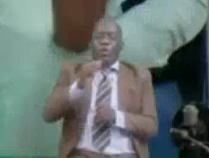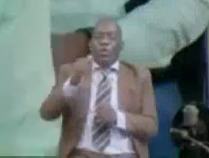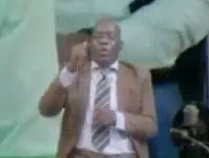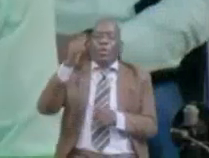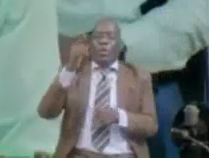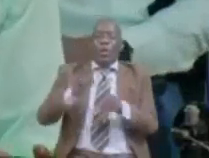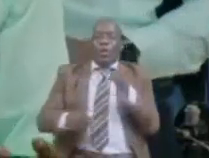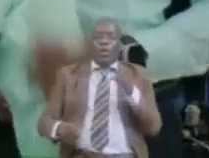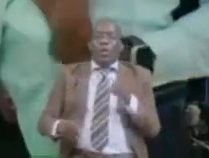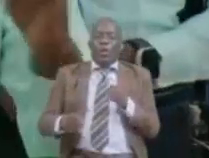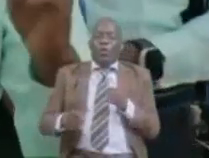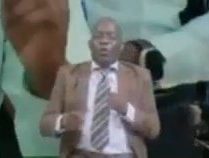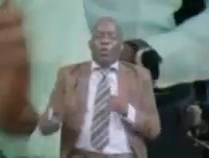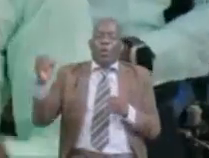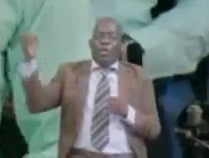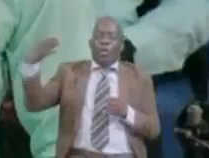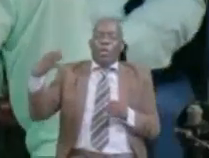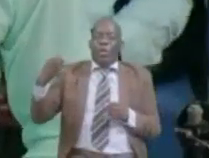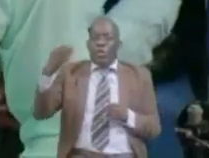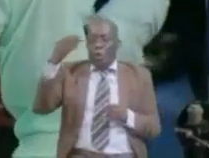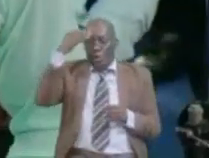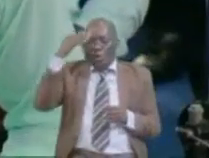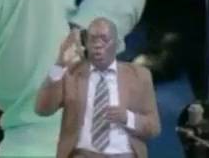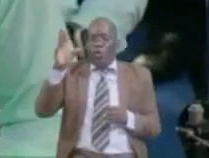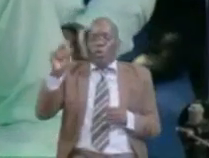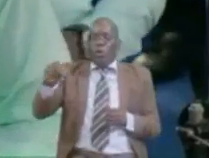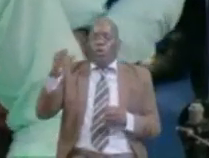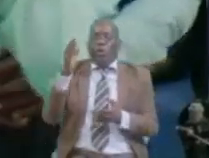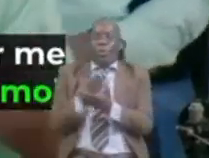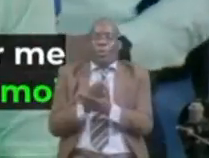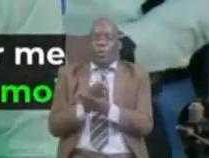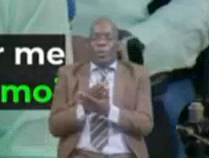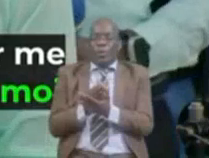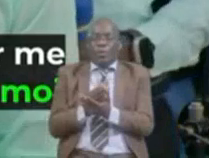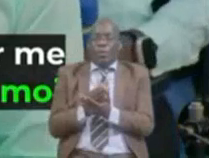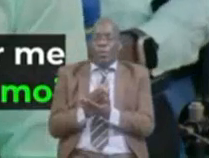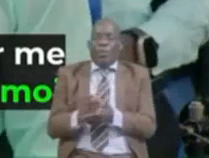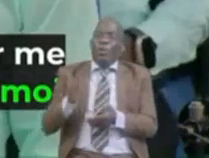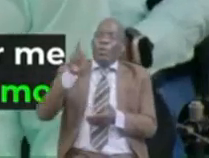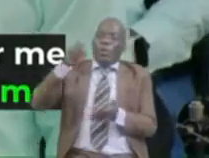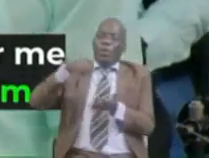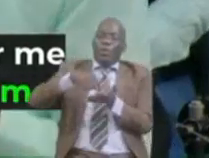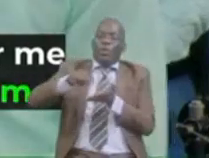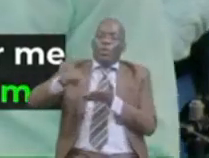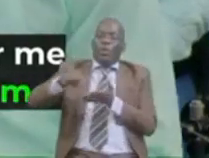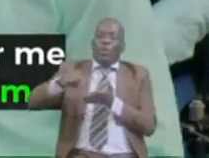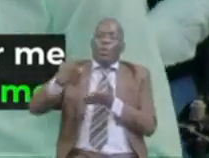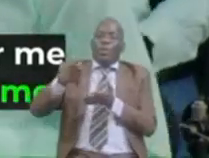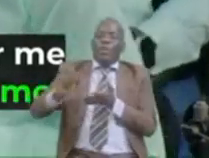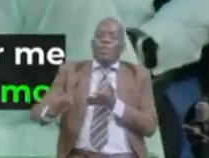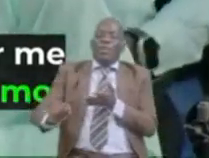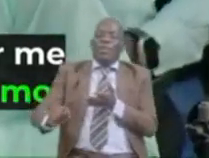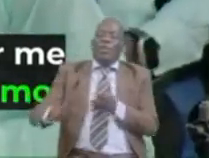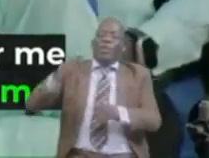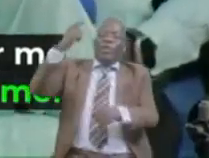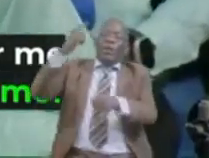Your grace knows no end. You paid the ultimate